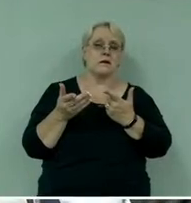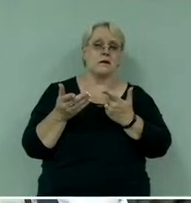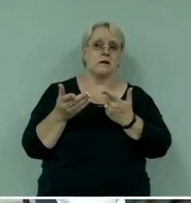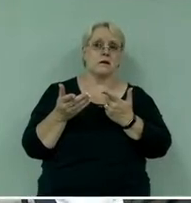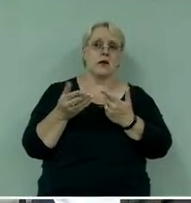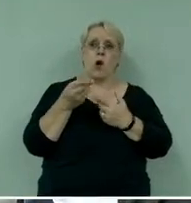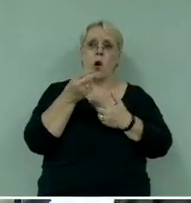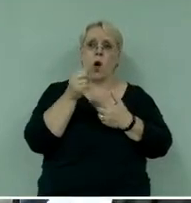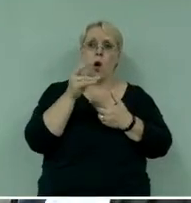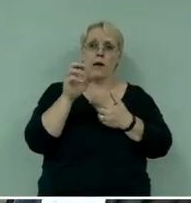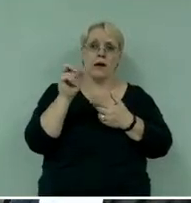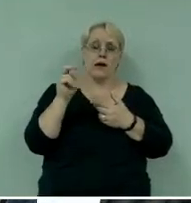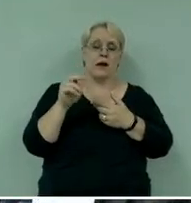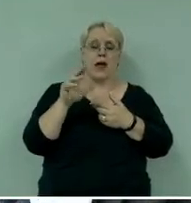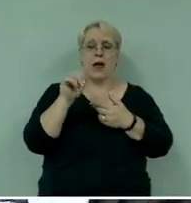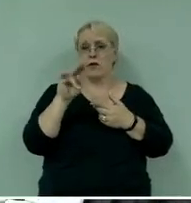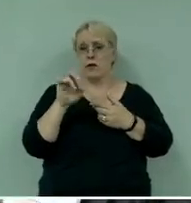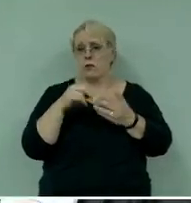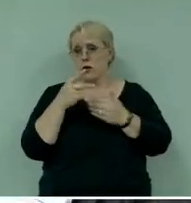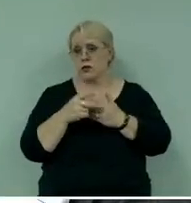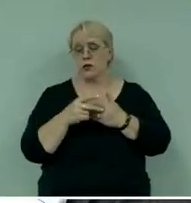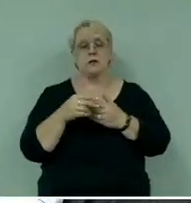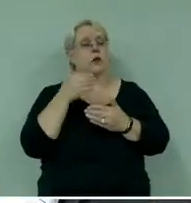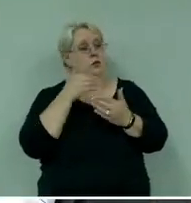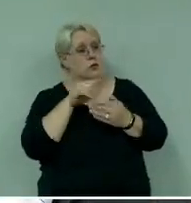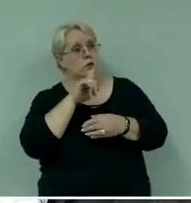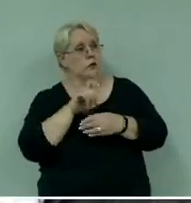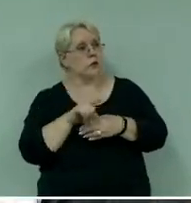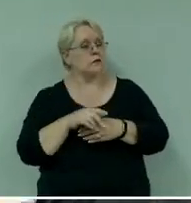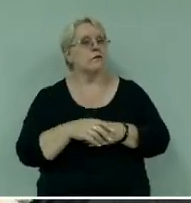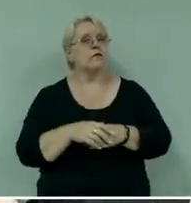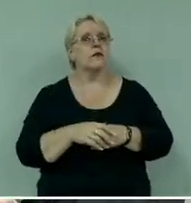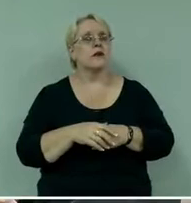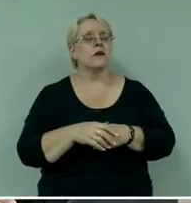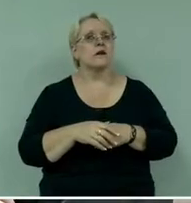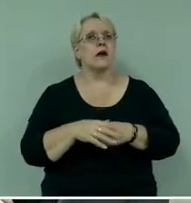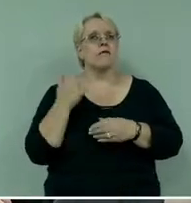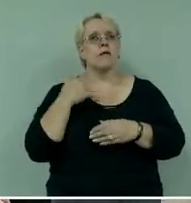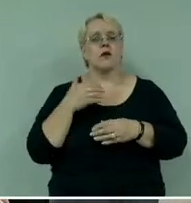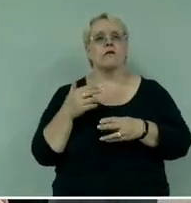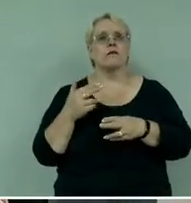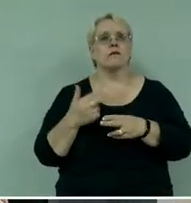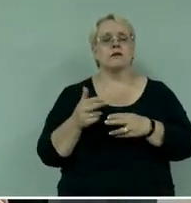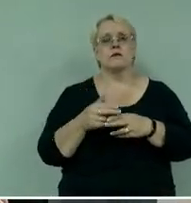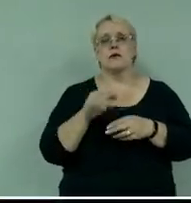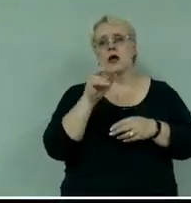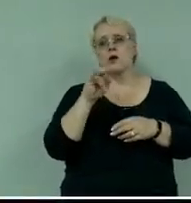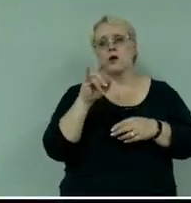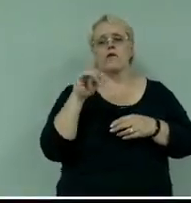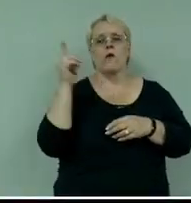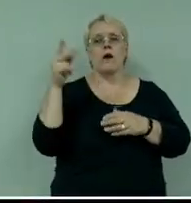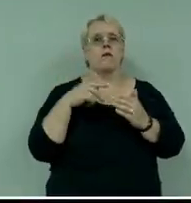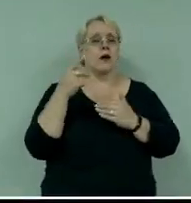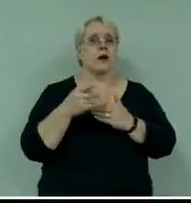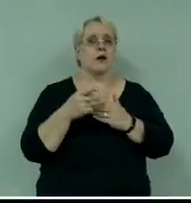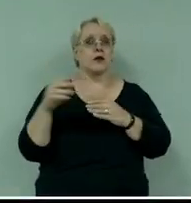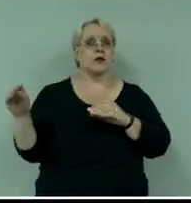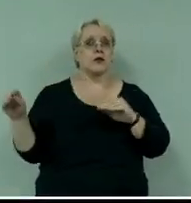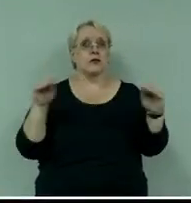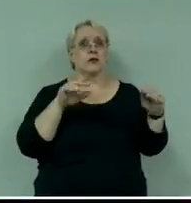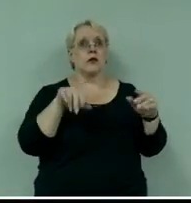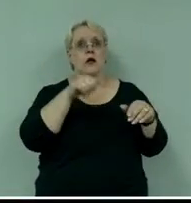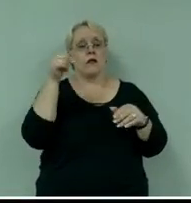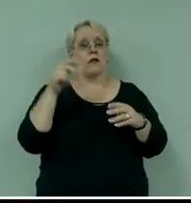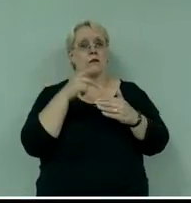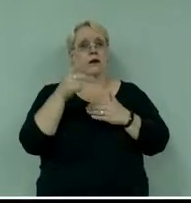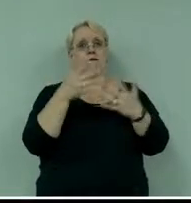the Home and Avenue project? Okay, You great know, question. to make it be faster. So you're like, if we're short on concrete for one project, can we shift the concrete to the other